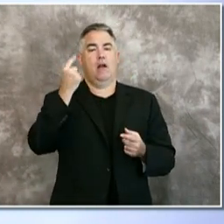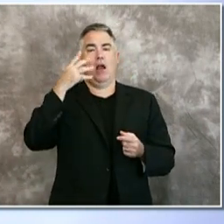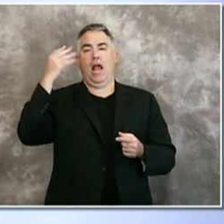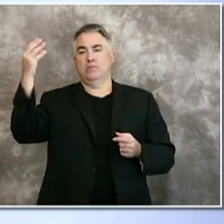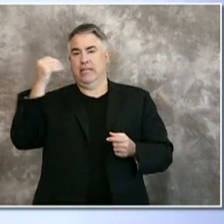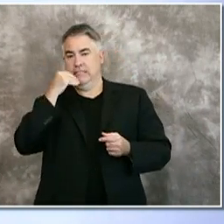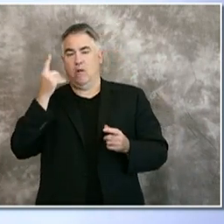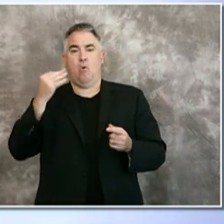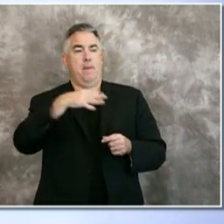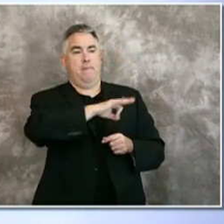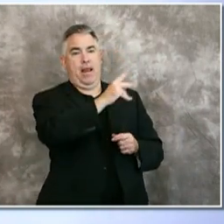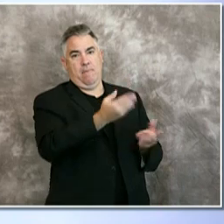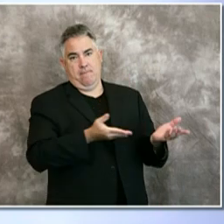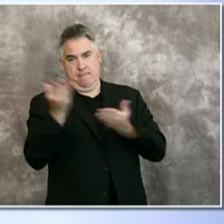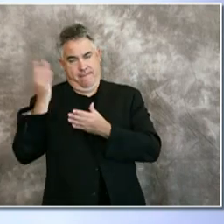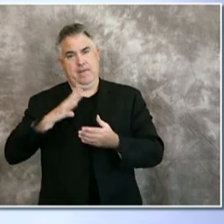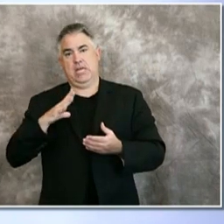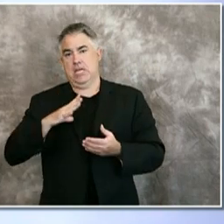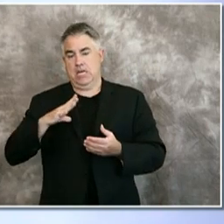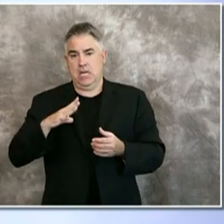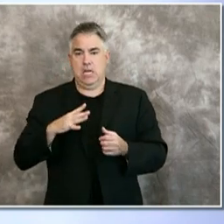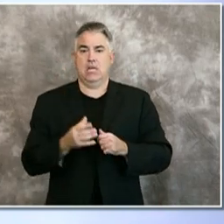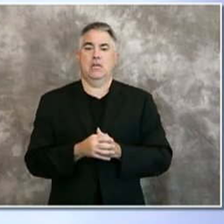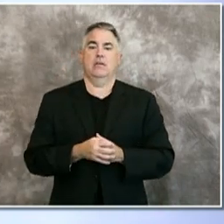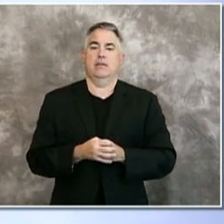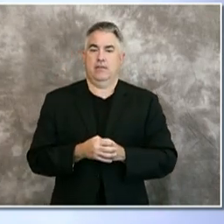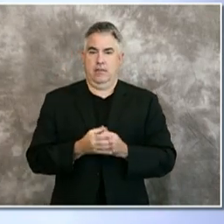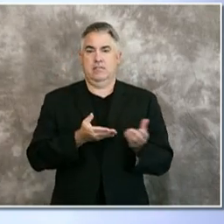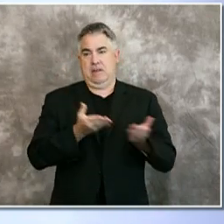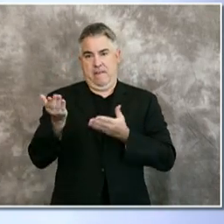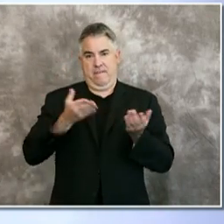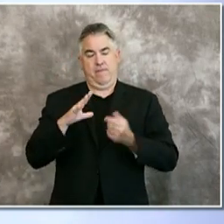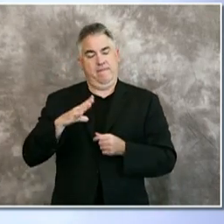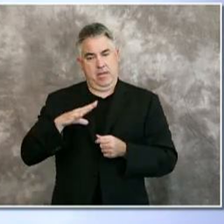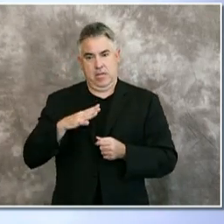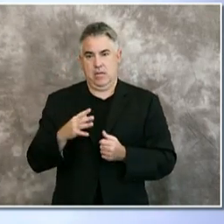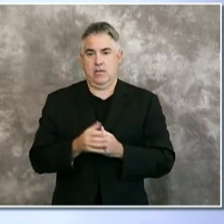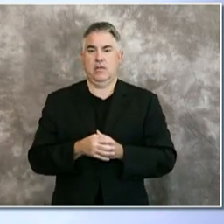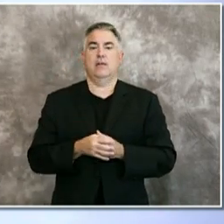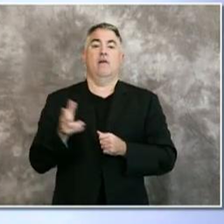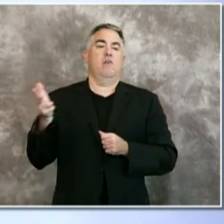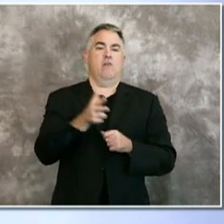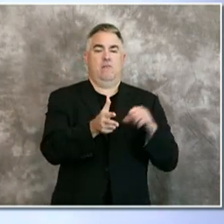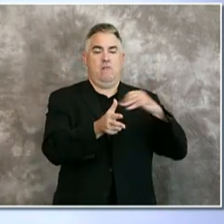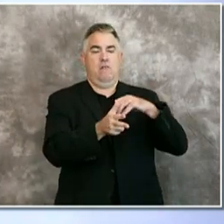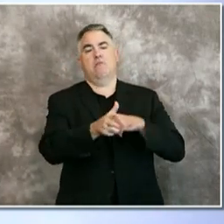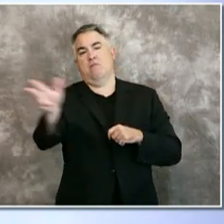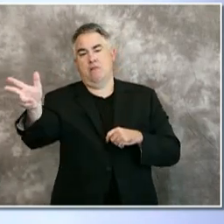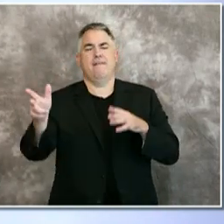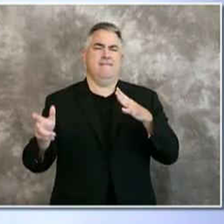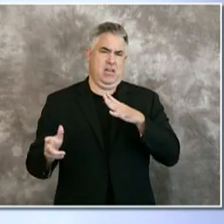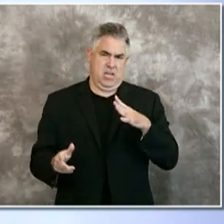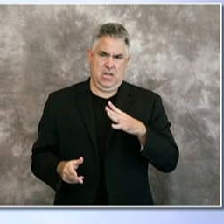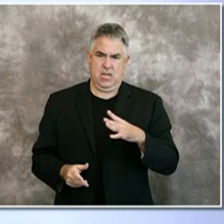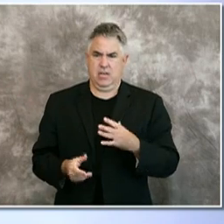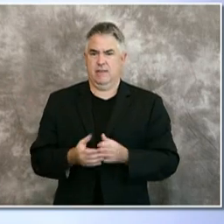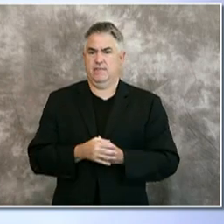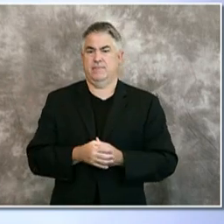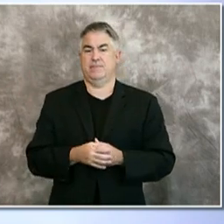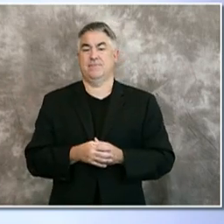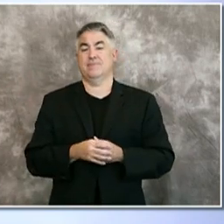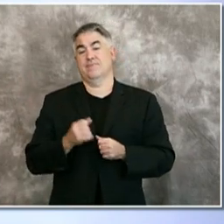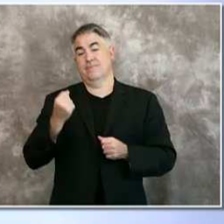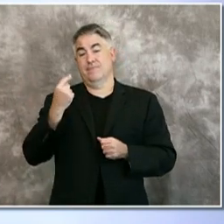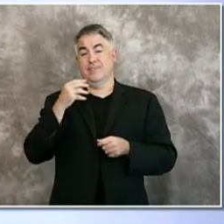dining, of course, they can do pickup and delivery, curbside, and takeout. But any area of a dining establishment that